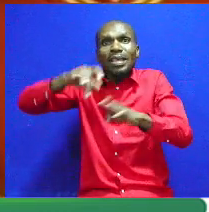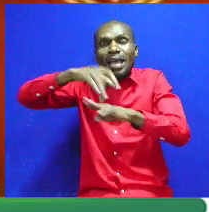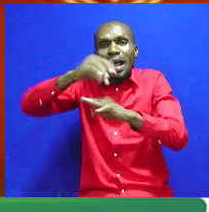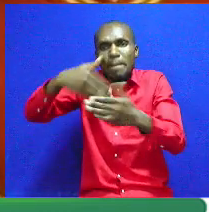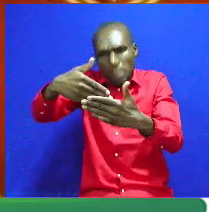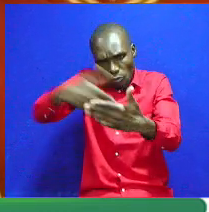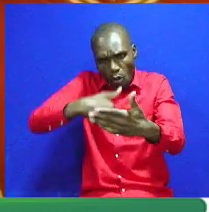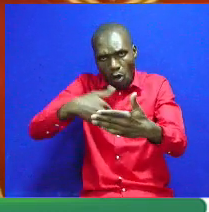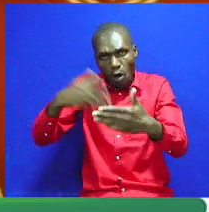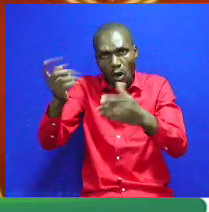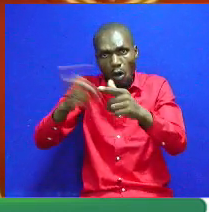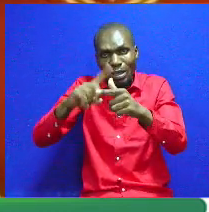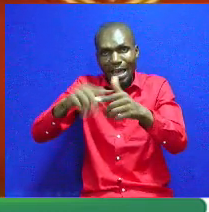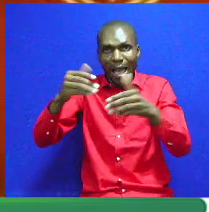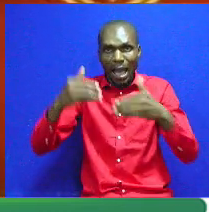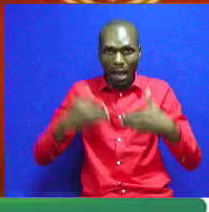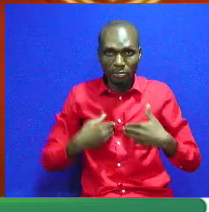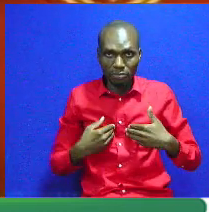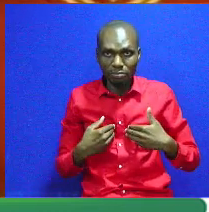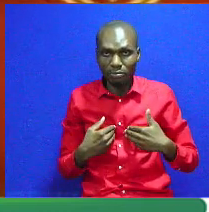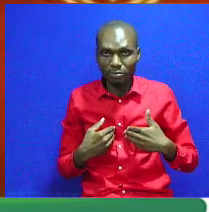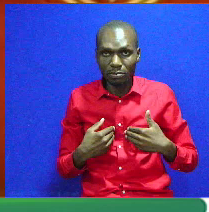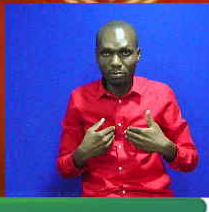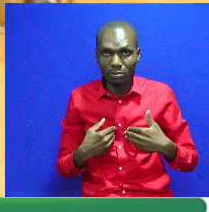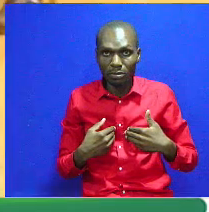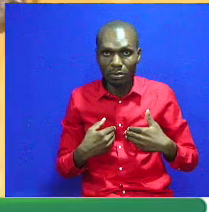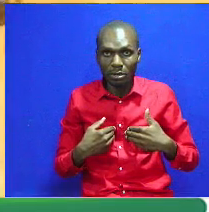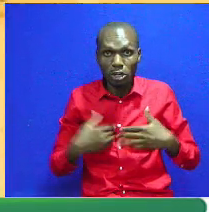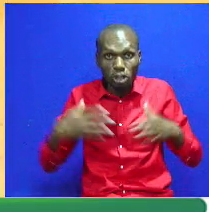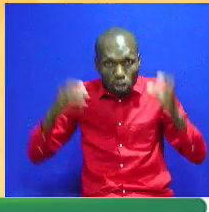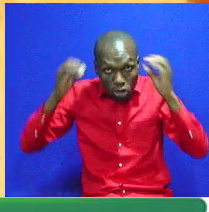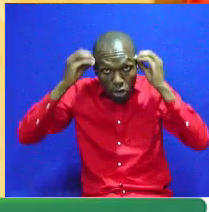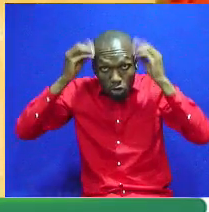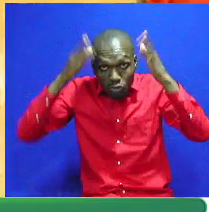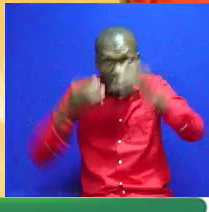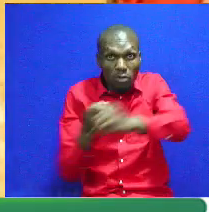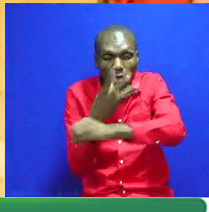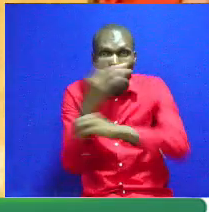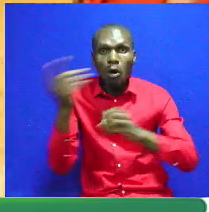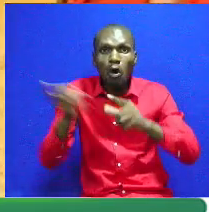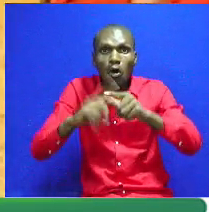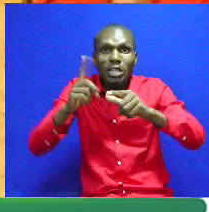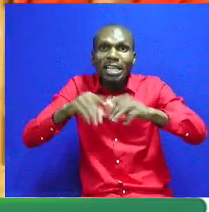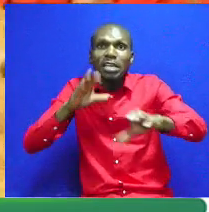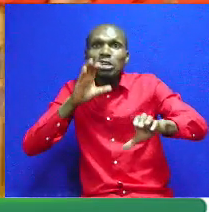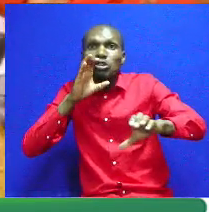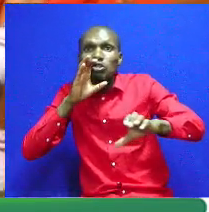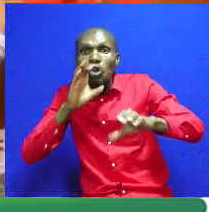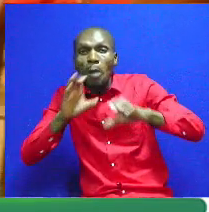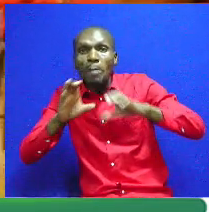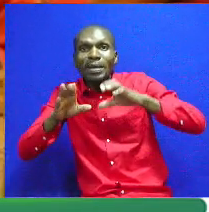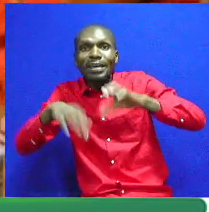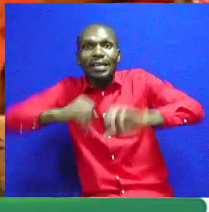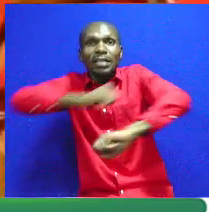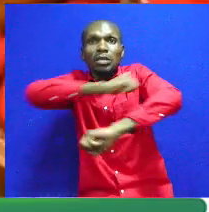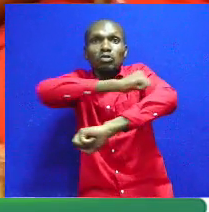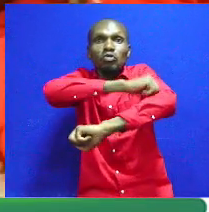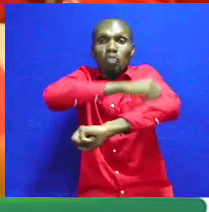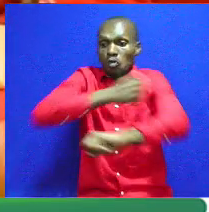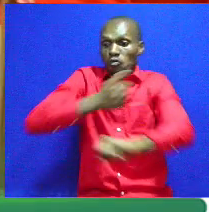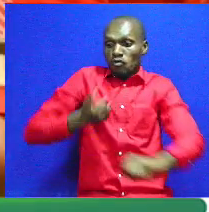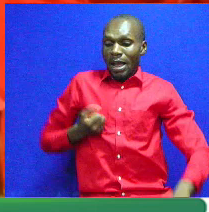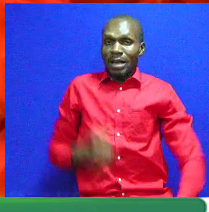they get into the candidates class. Aniga kuanua ase skuru ya chinyaruka ya Sironga, egotoka